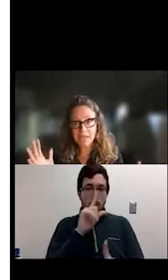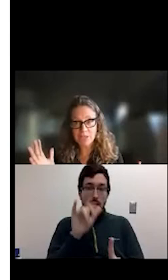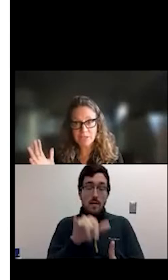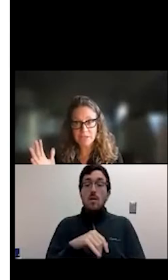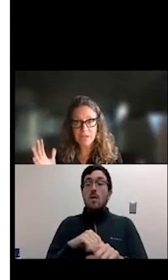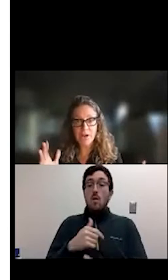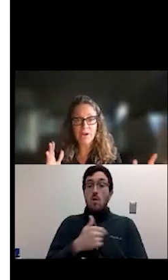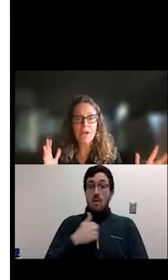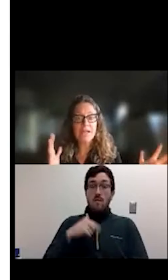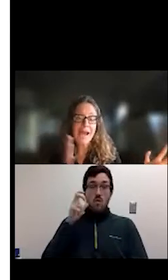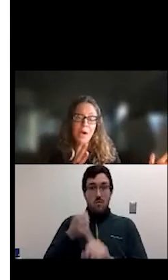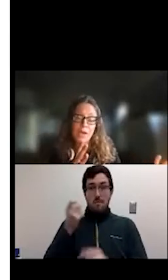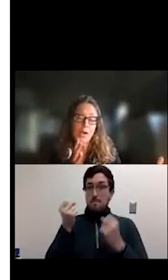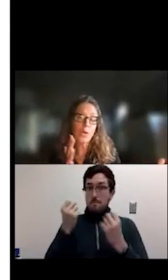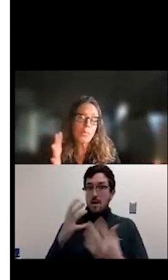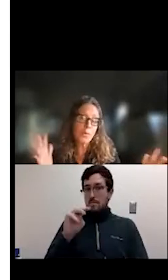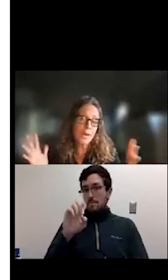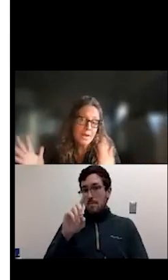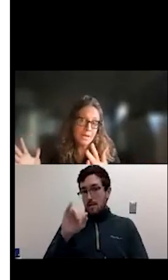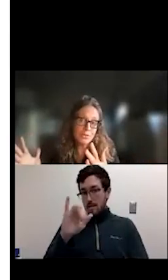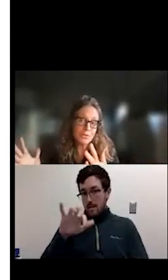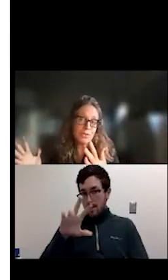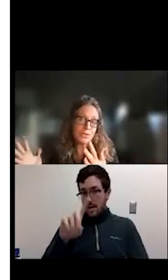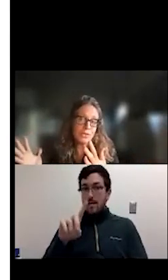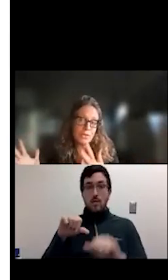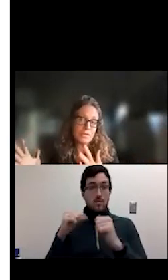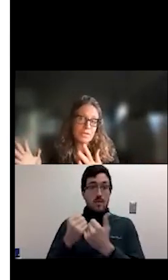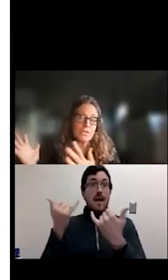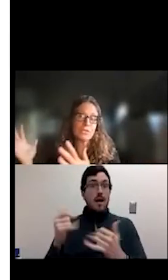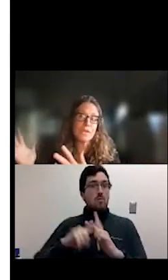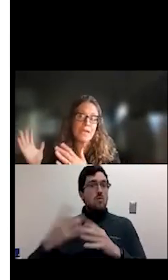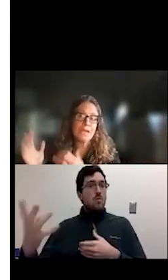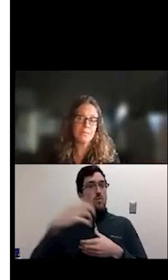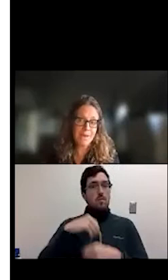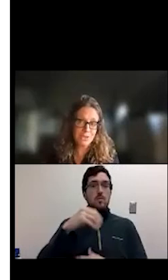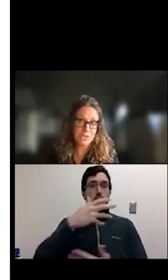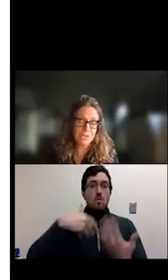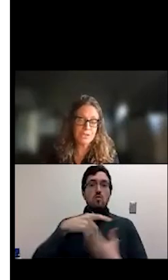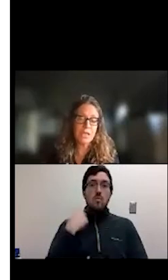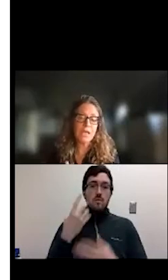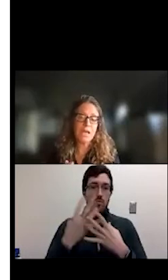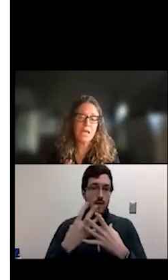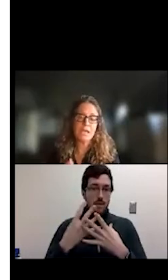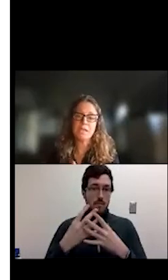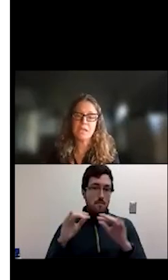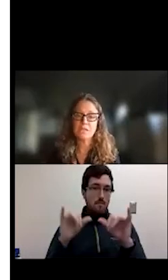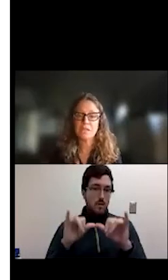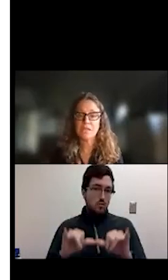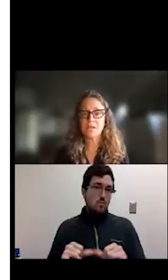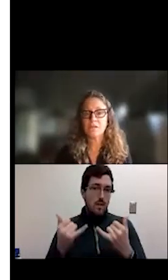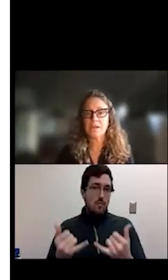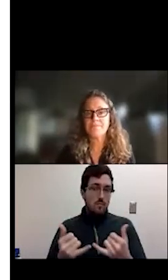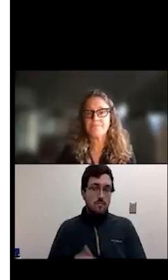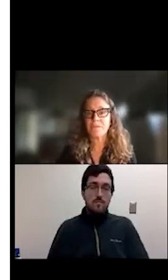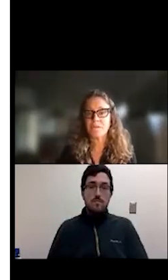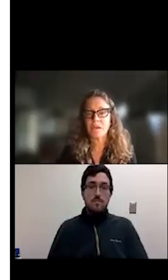many state Medicaid agencies that are now incorporating social risk screening measures